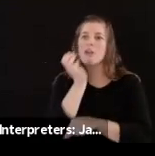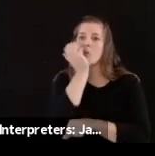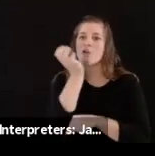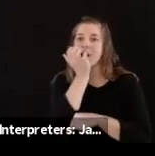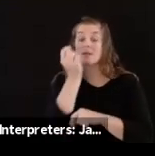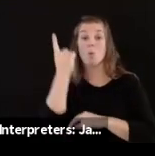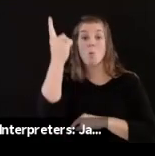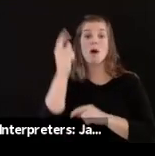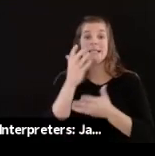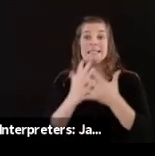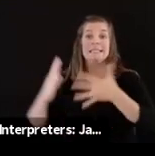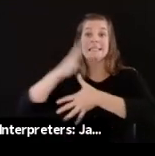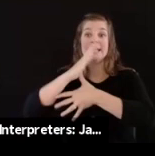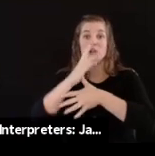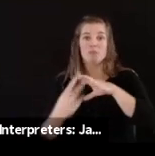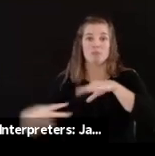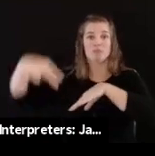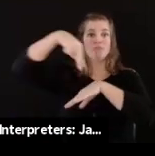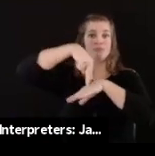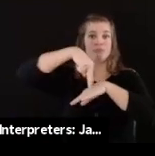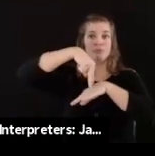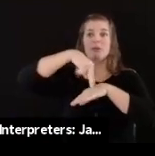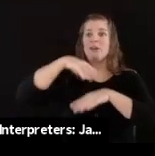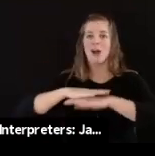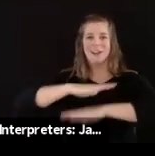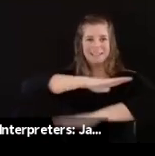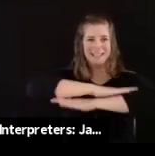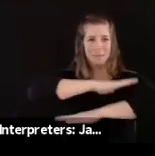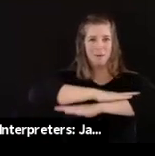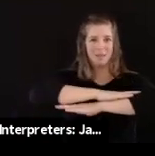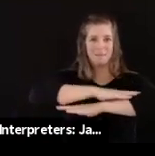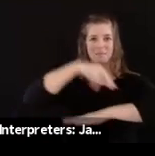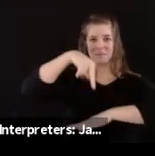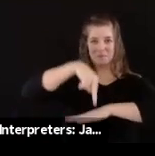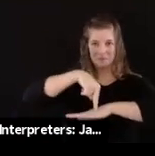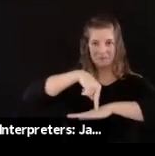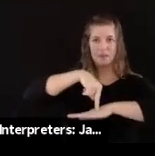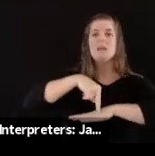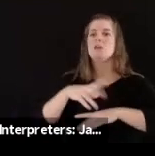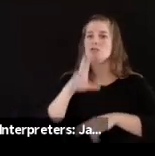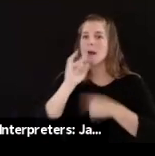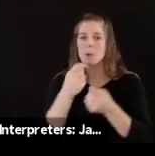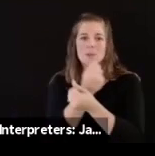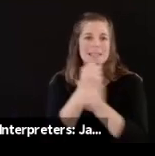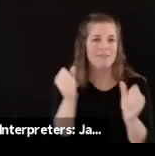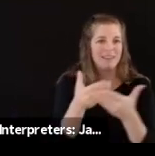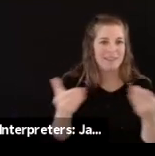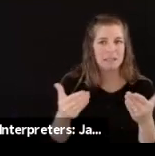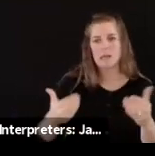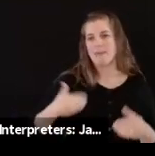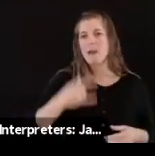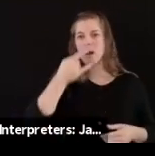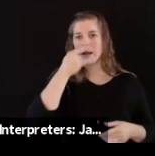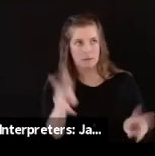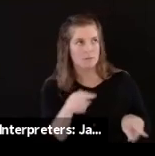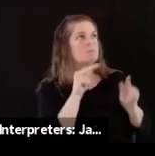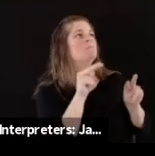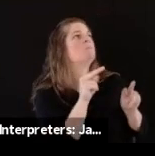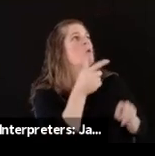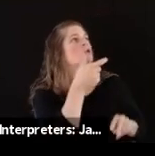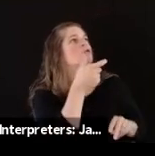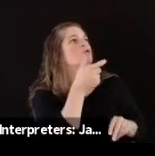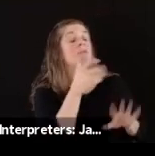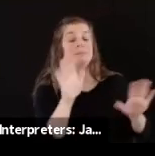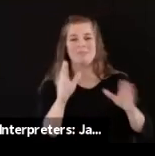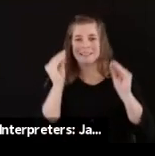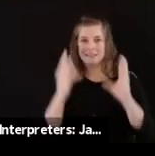table and went over safety expectations. And the younger kids took it very seriously. And as teachers and as staff, we told